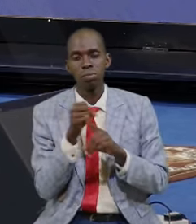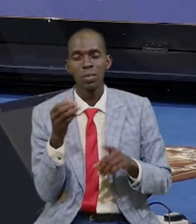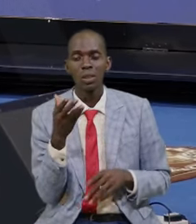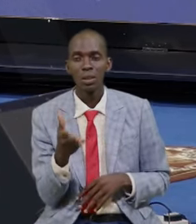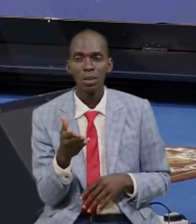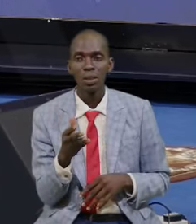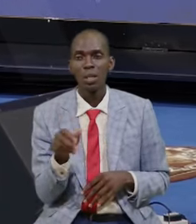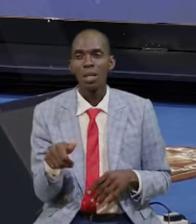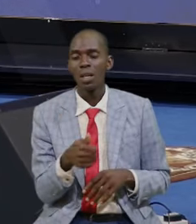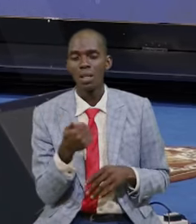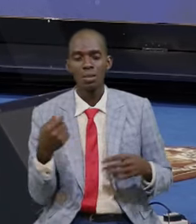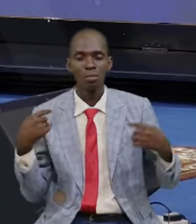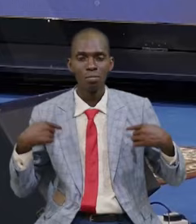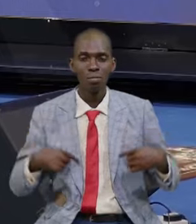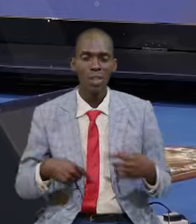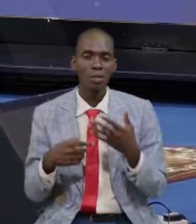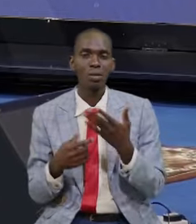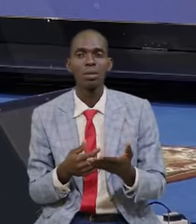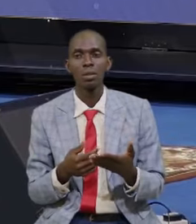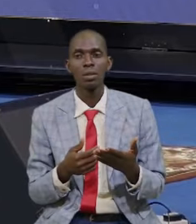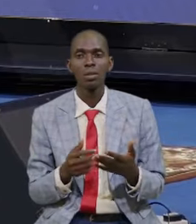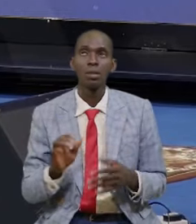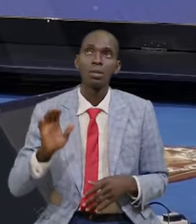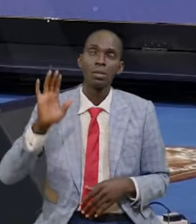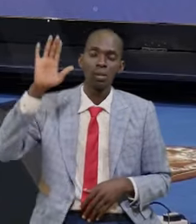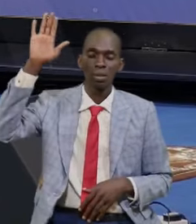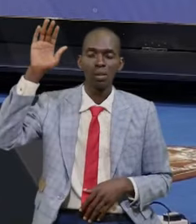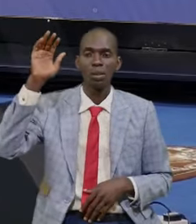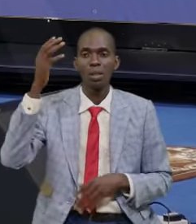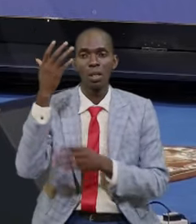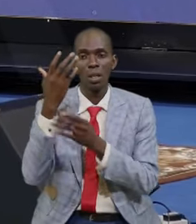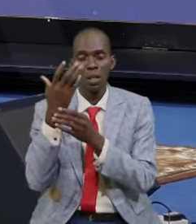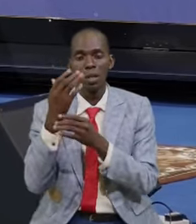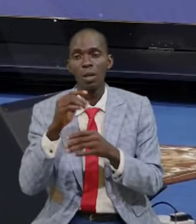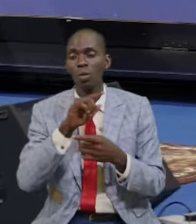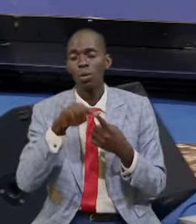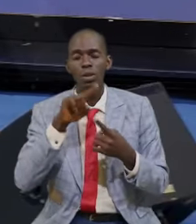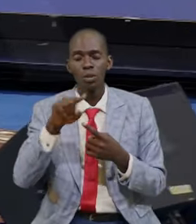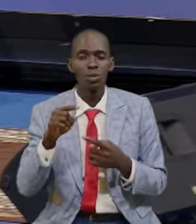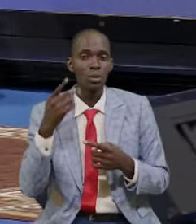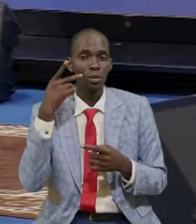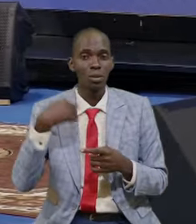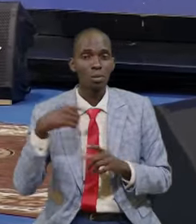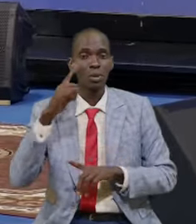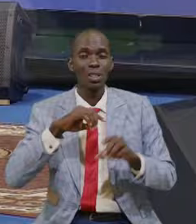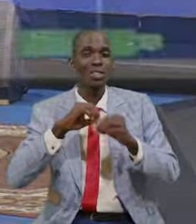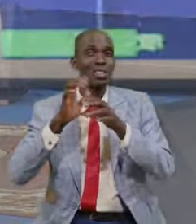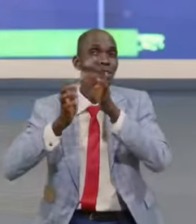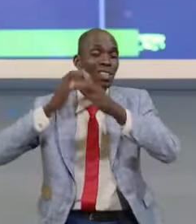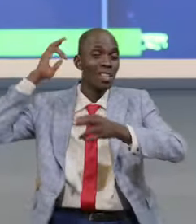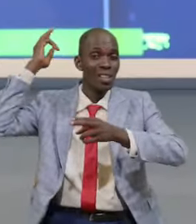any affliction. Raise up that hand. When you hear the final amen, you'll know